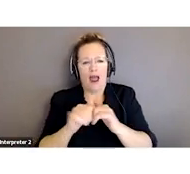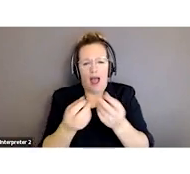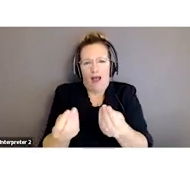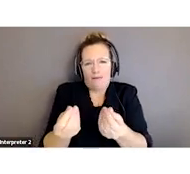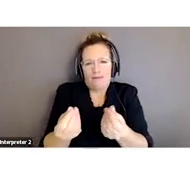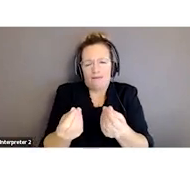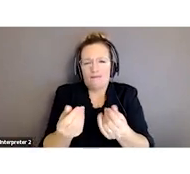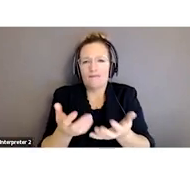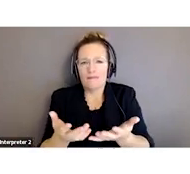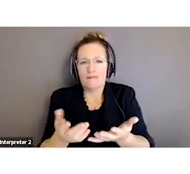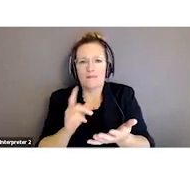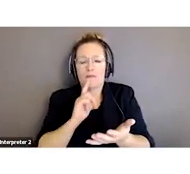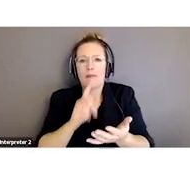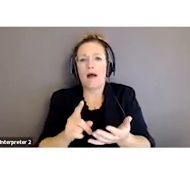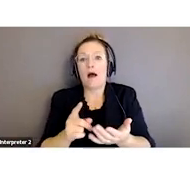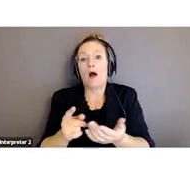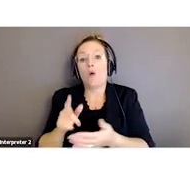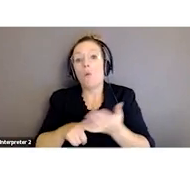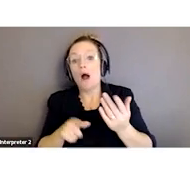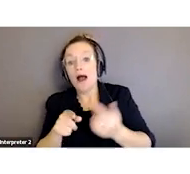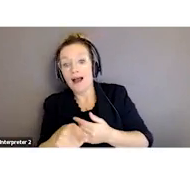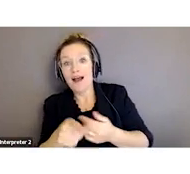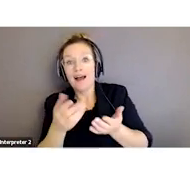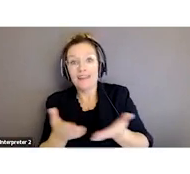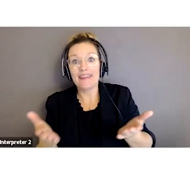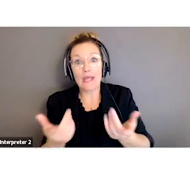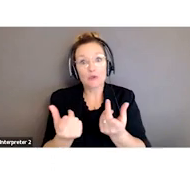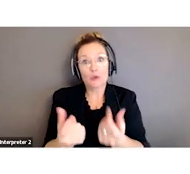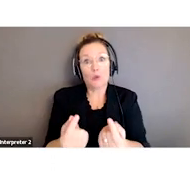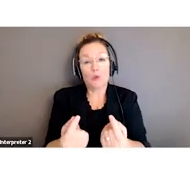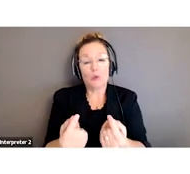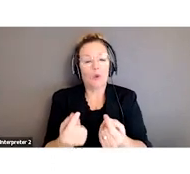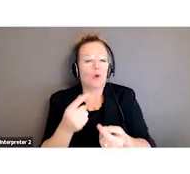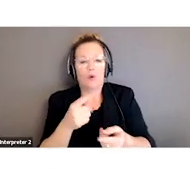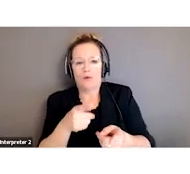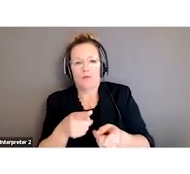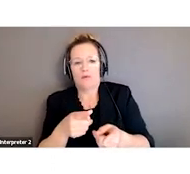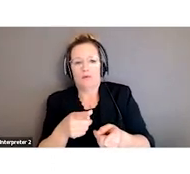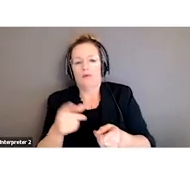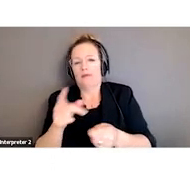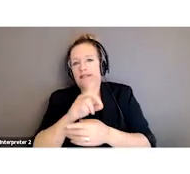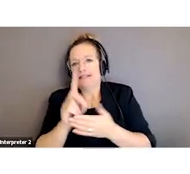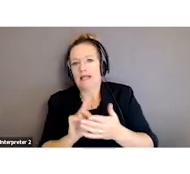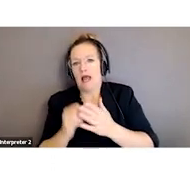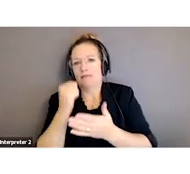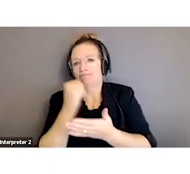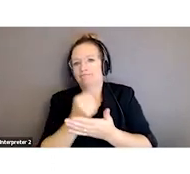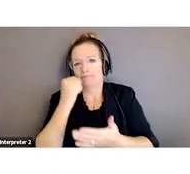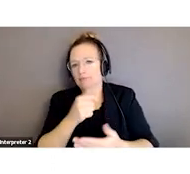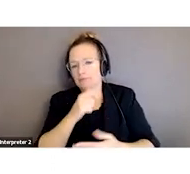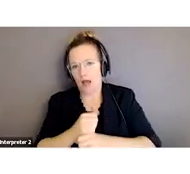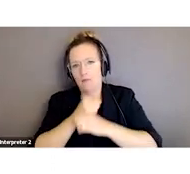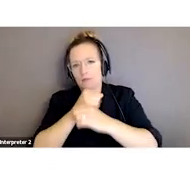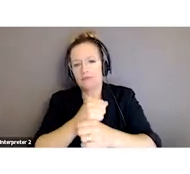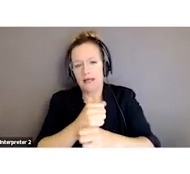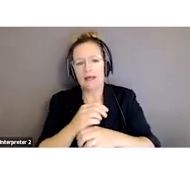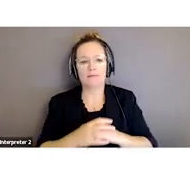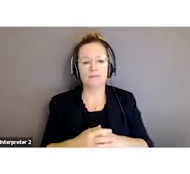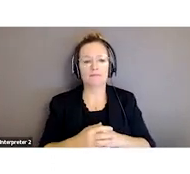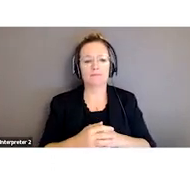not protect function. So it is purely aesthetic. In order to be